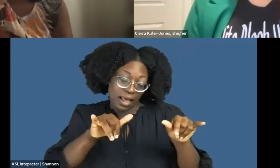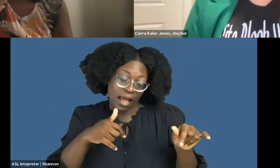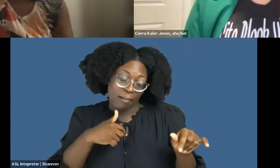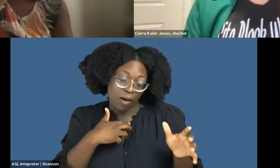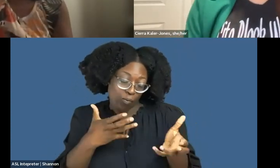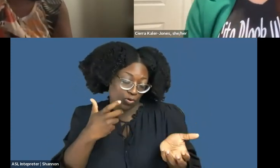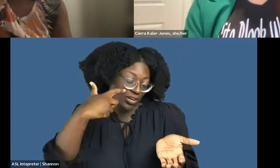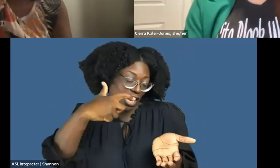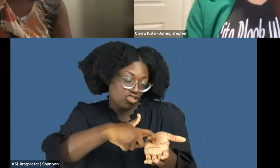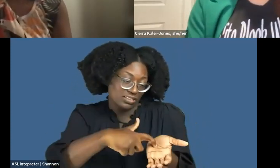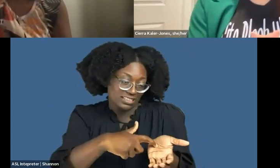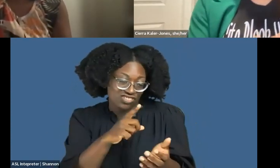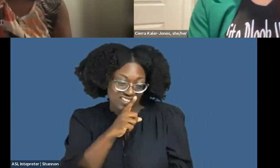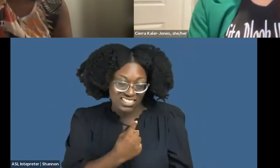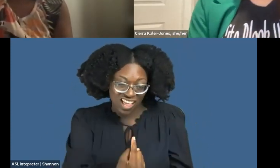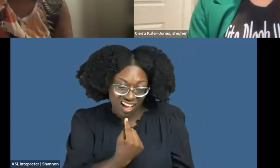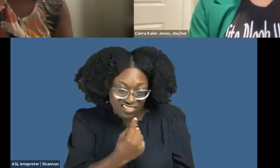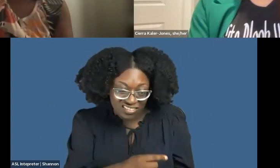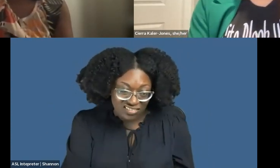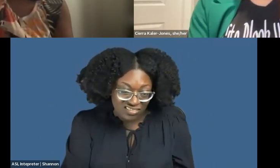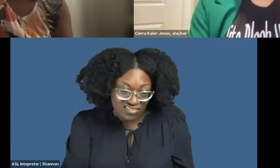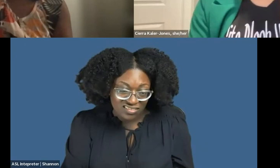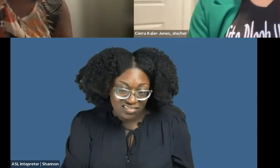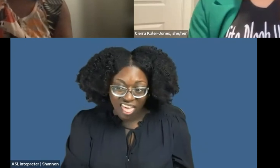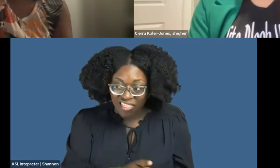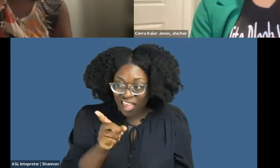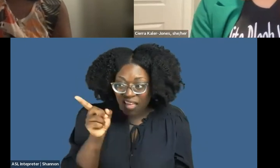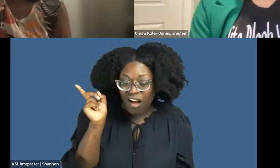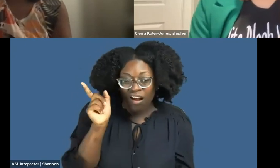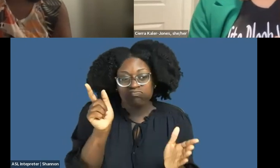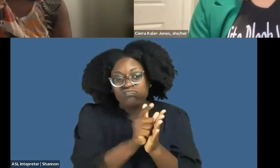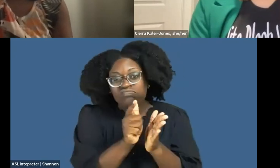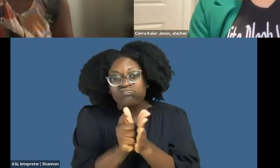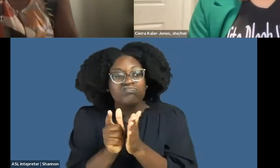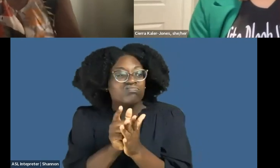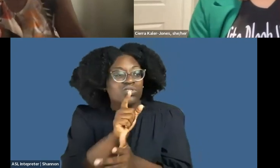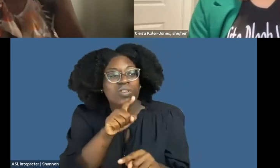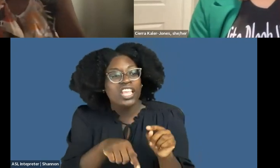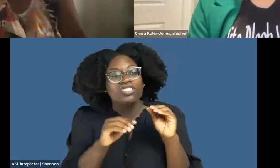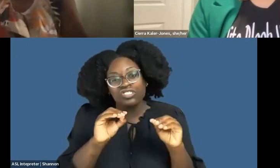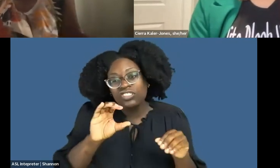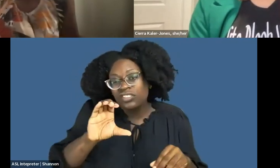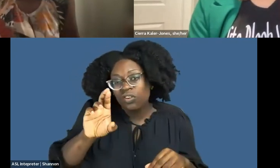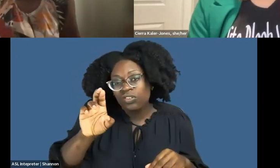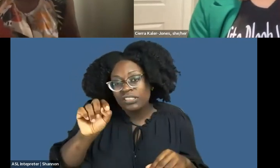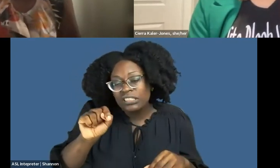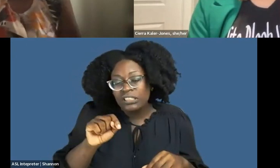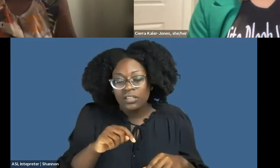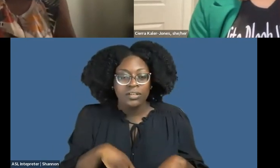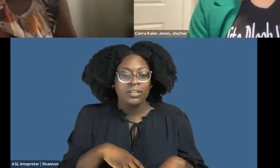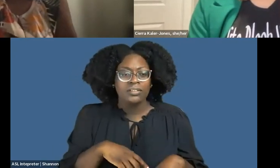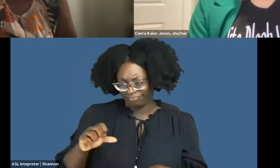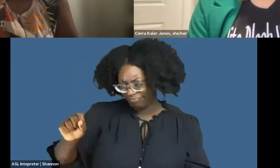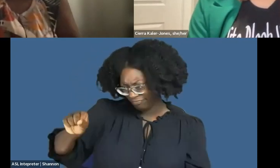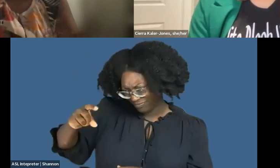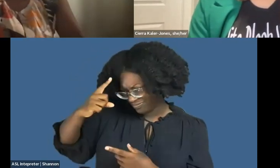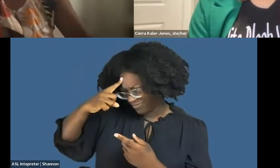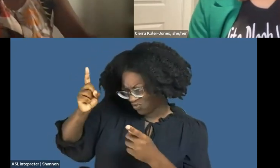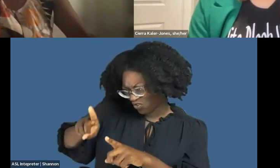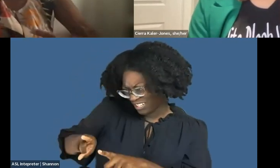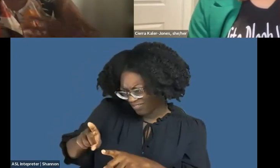I don't want to downplay people's real experience with this, right? Like, people will be okay, right? Like, I may or may not be targeted, right?